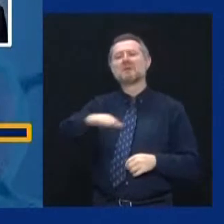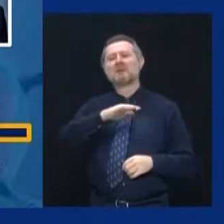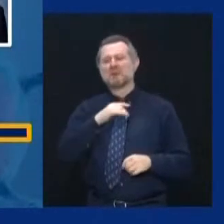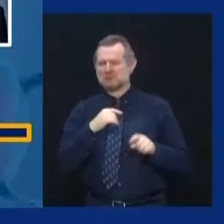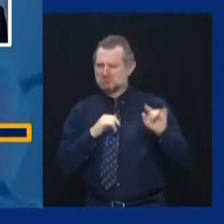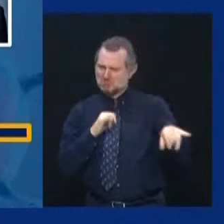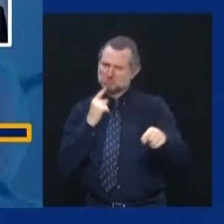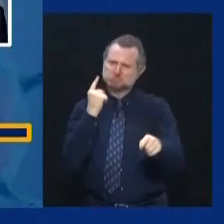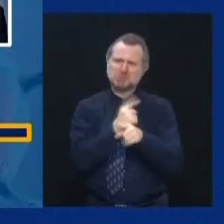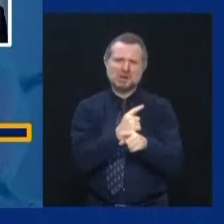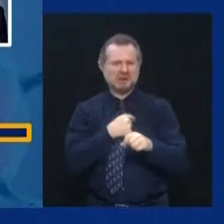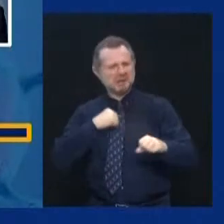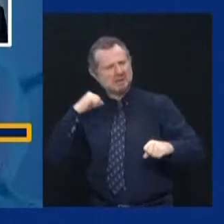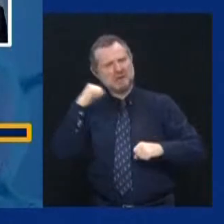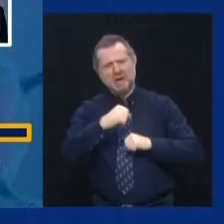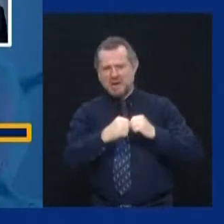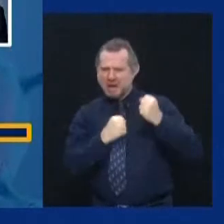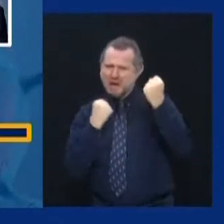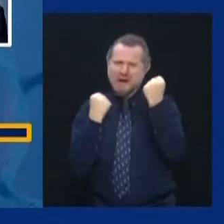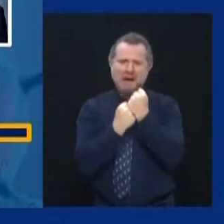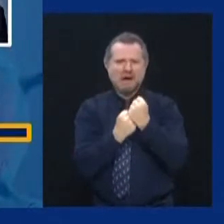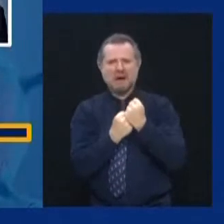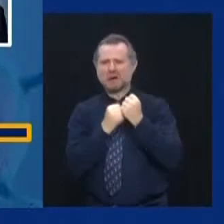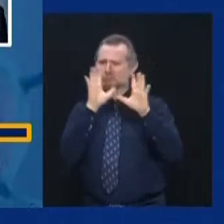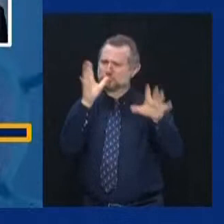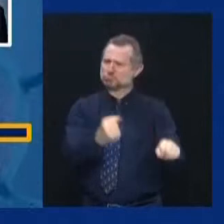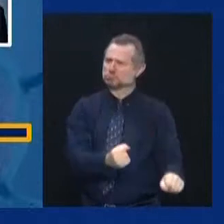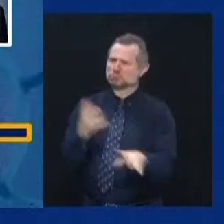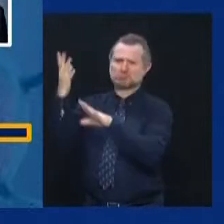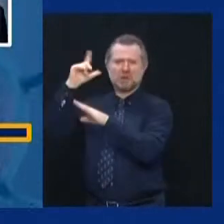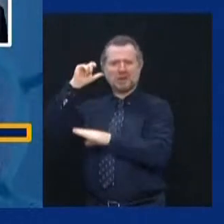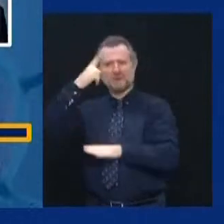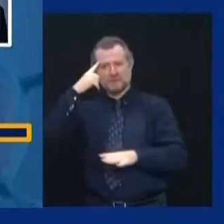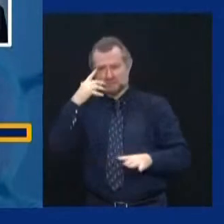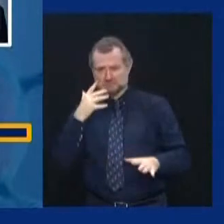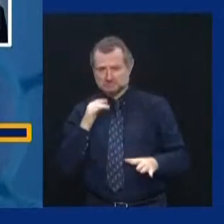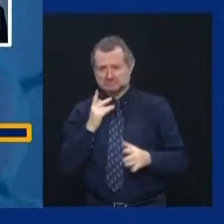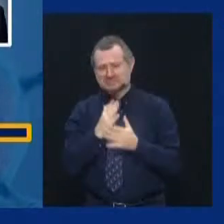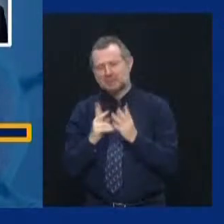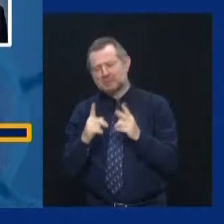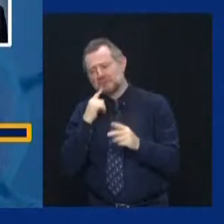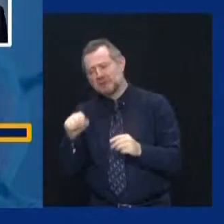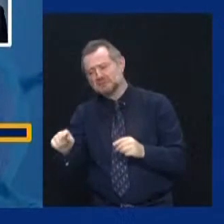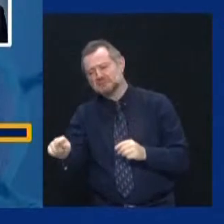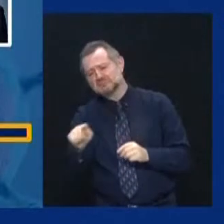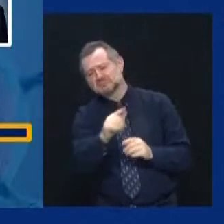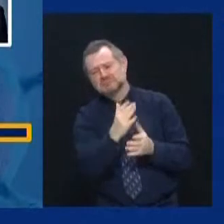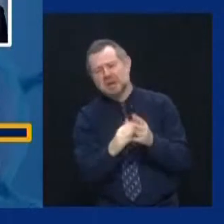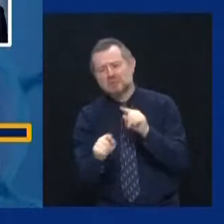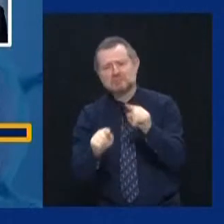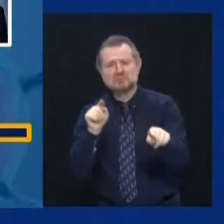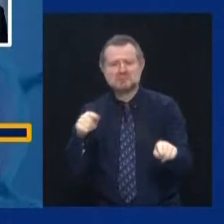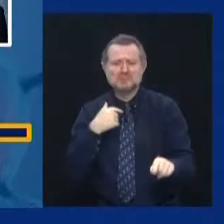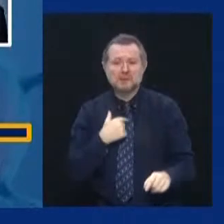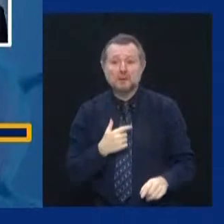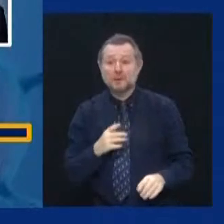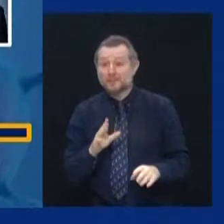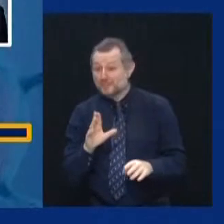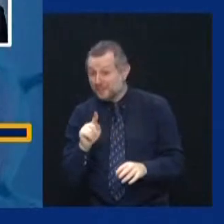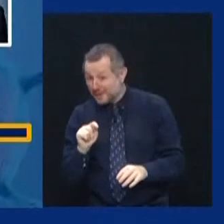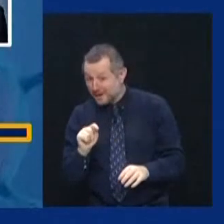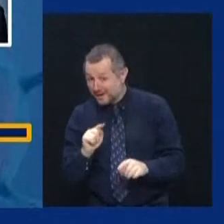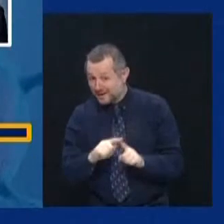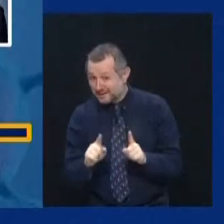right, overthrow the government? Sure there are. Sure there are those voices. But don't respond to